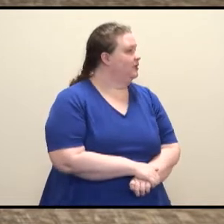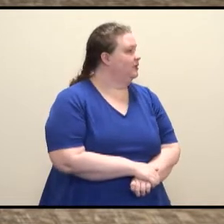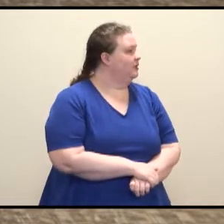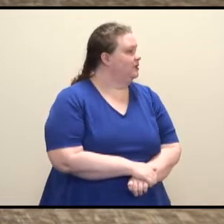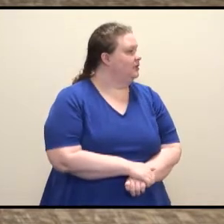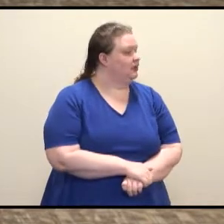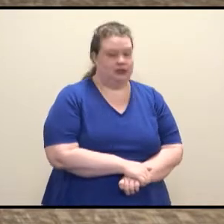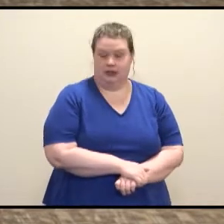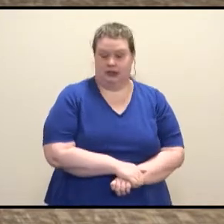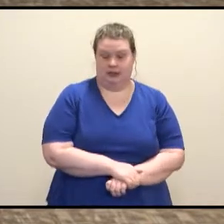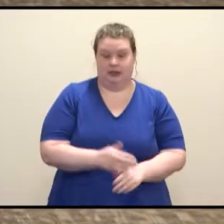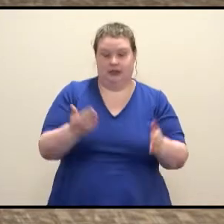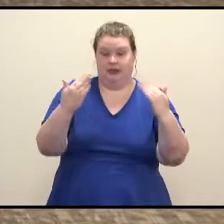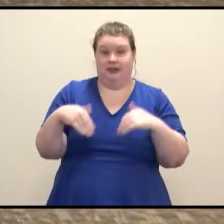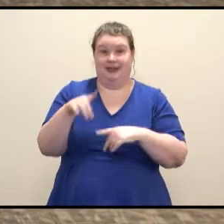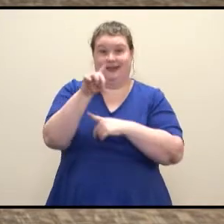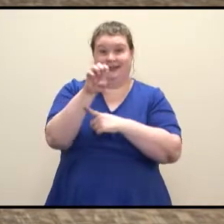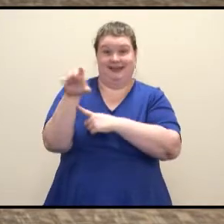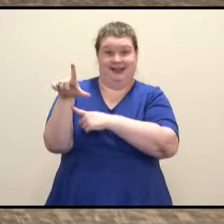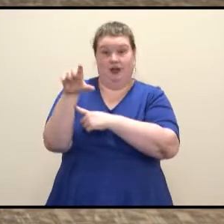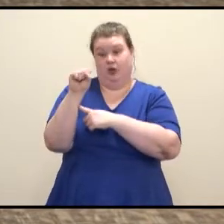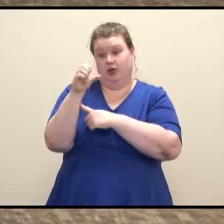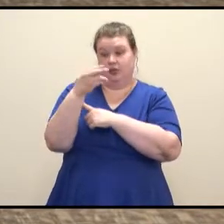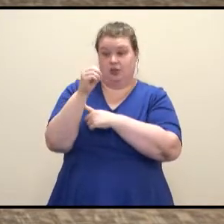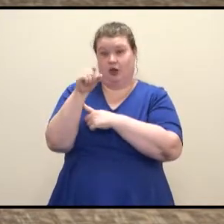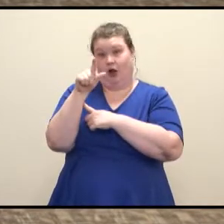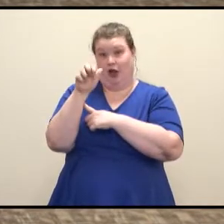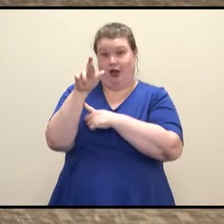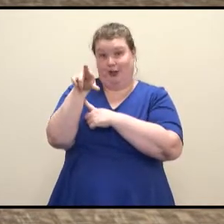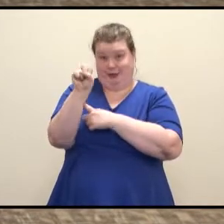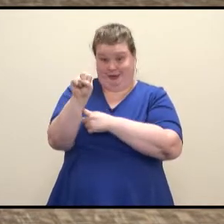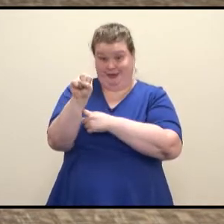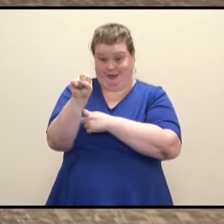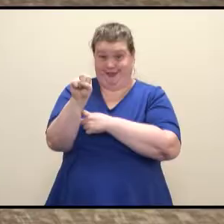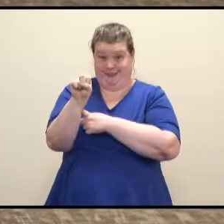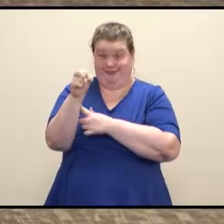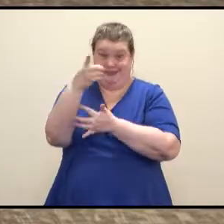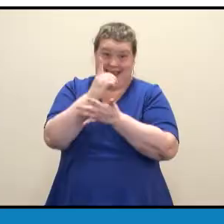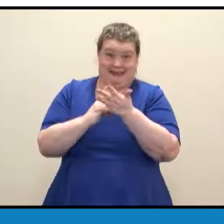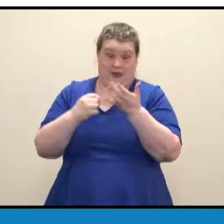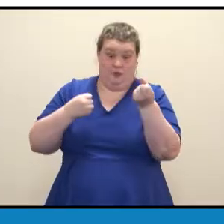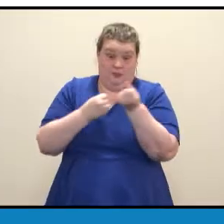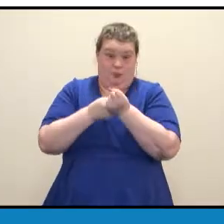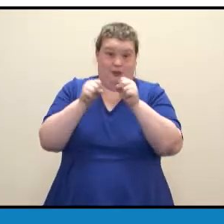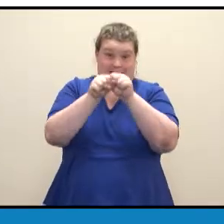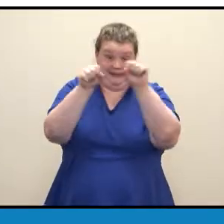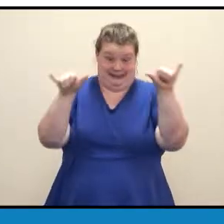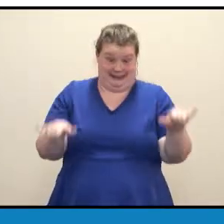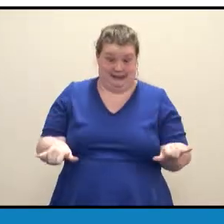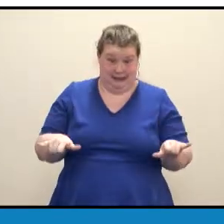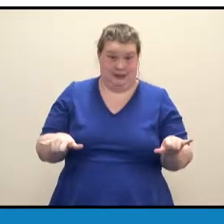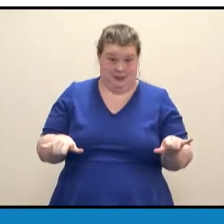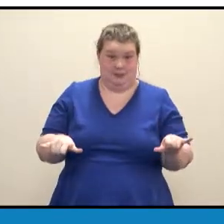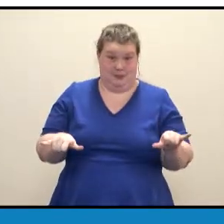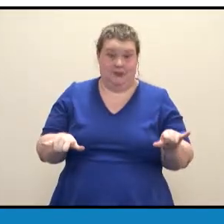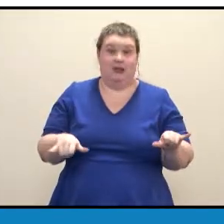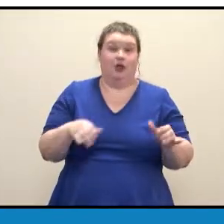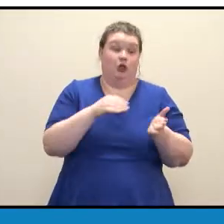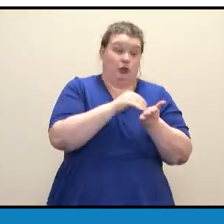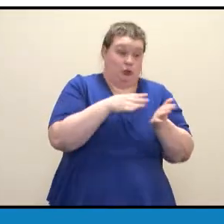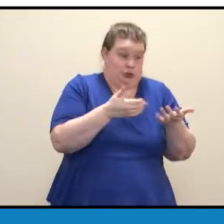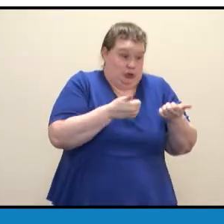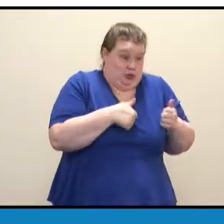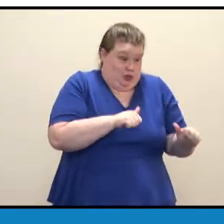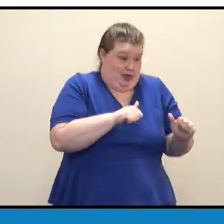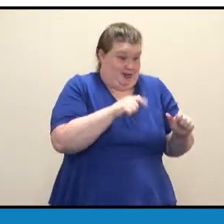Next, we have our Dell Scholars. The Dell Scholars program was designed to provide a support system for challenges many students face while pursuing a